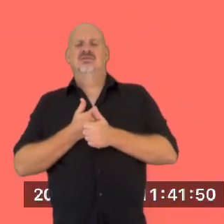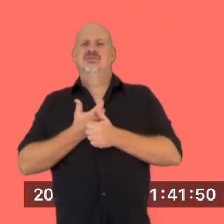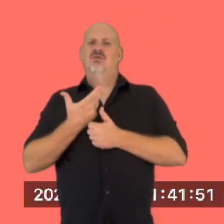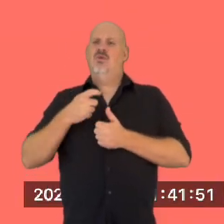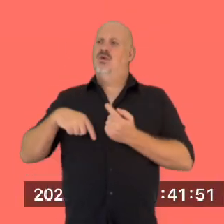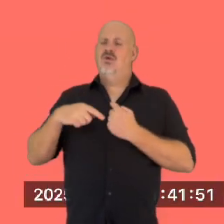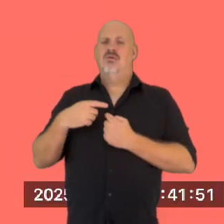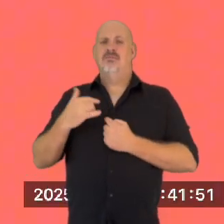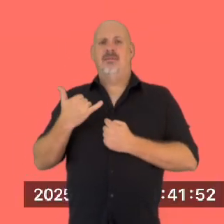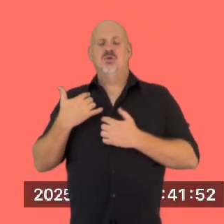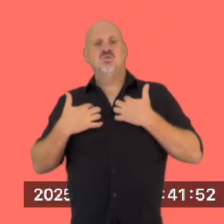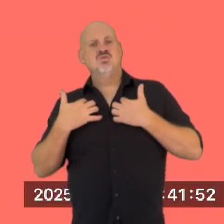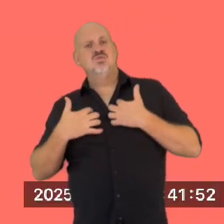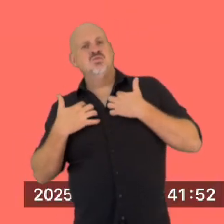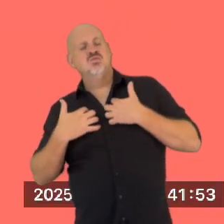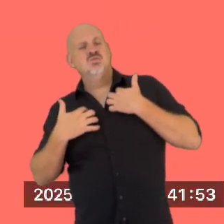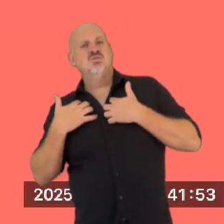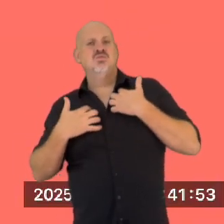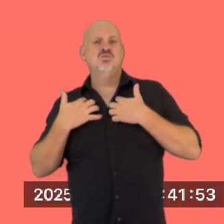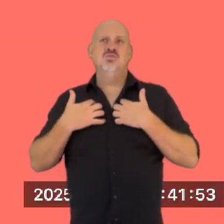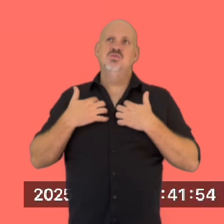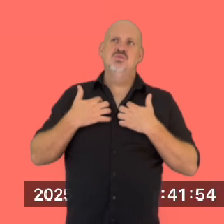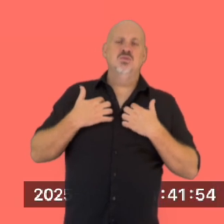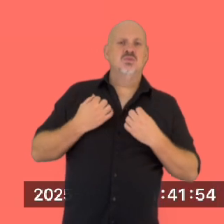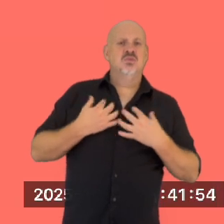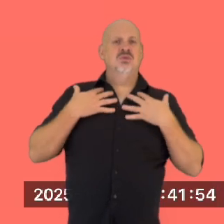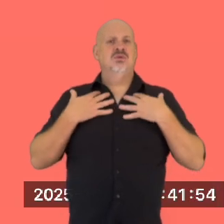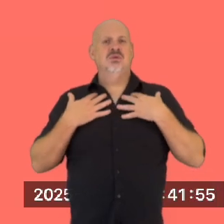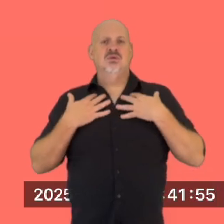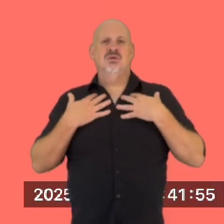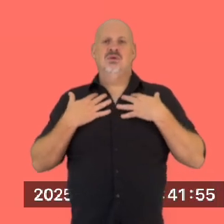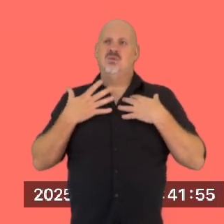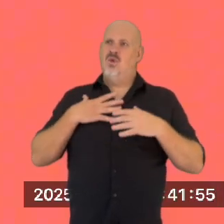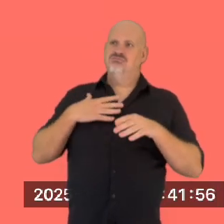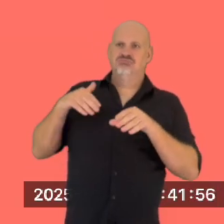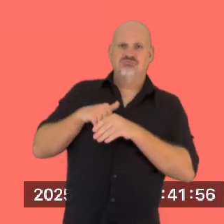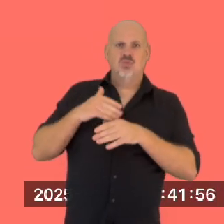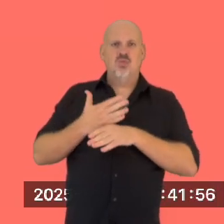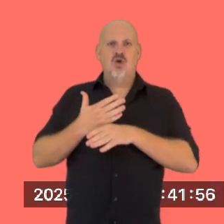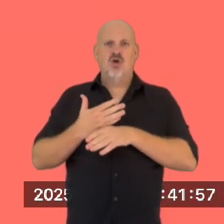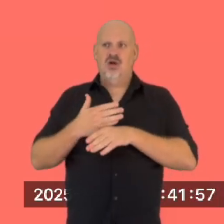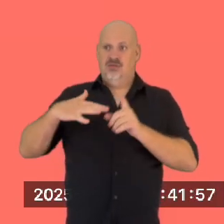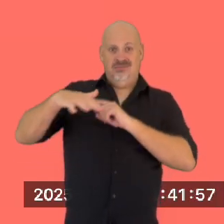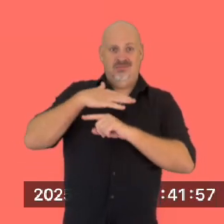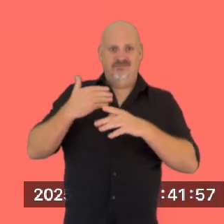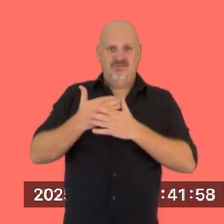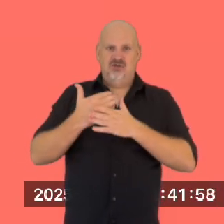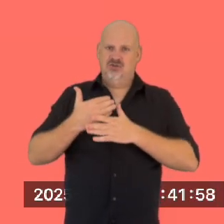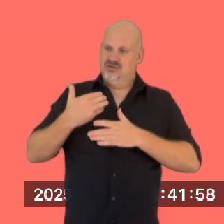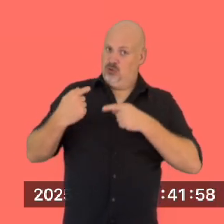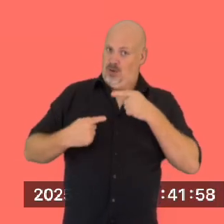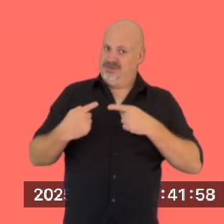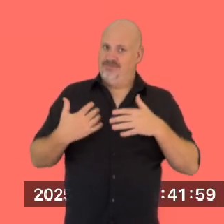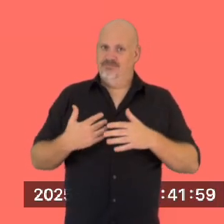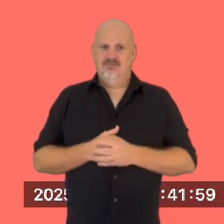you have any advice or has inspirations in getting into such a exciting but, competitive